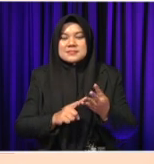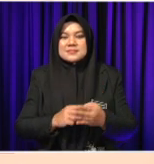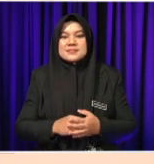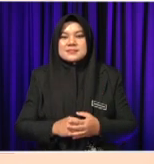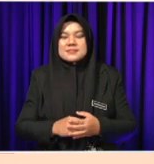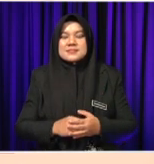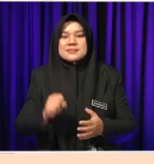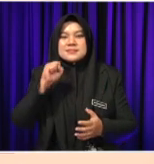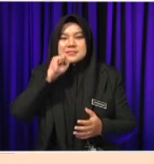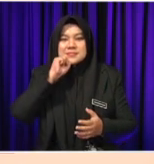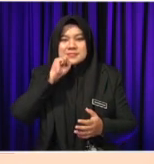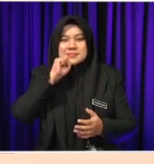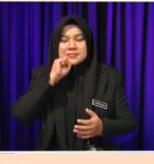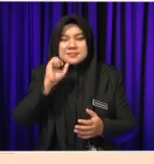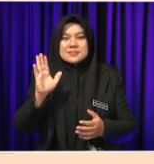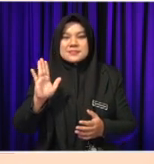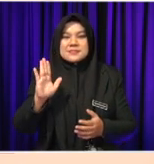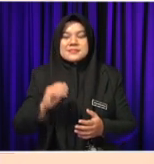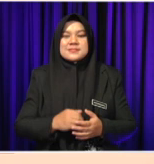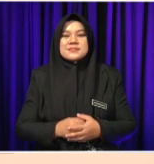Shamia. Hi, Shamia.